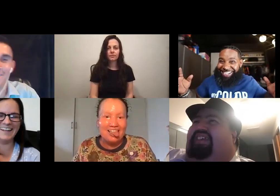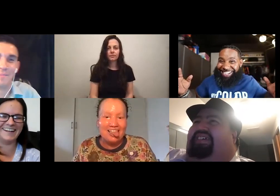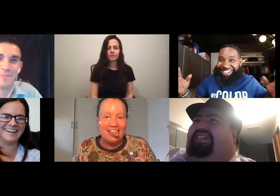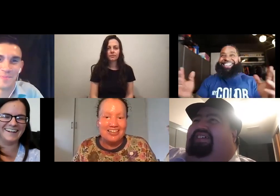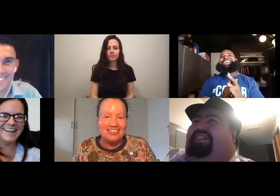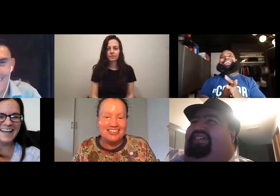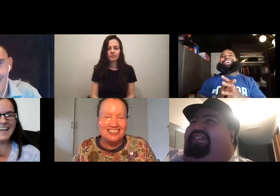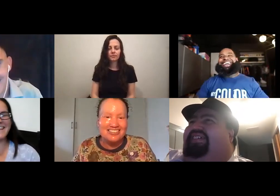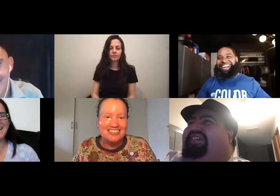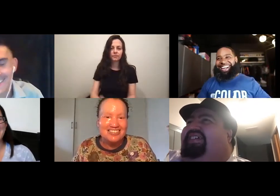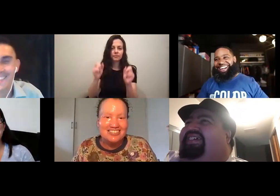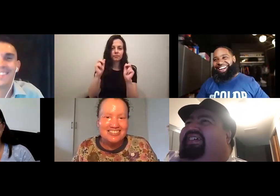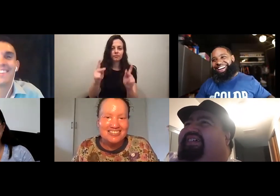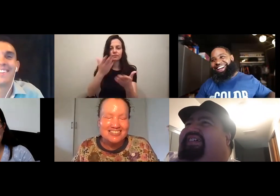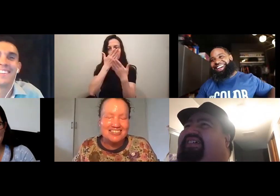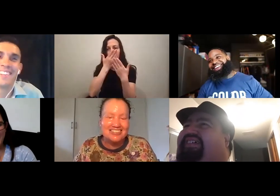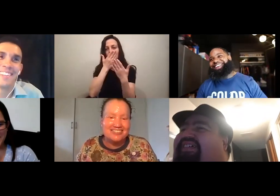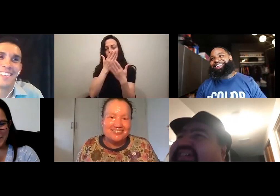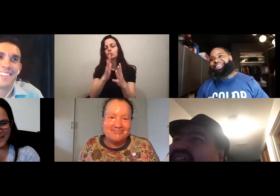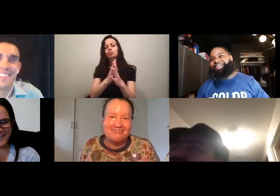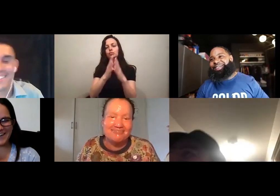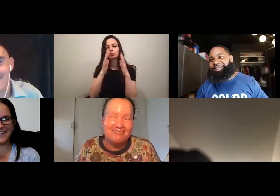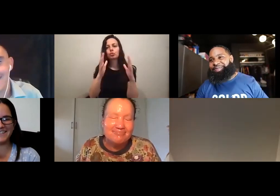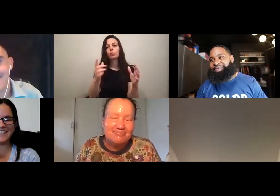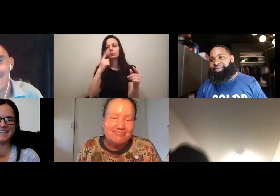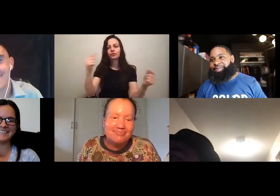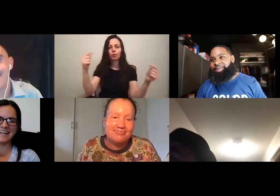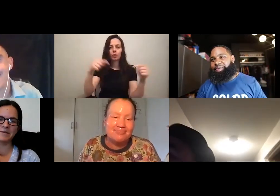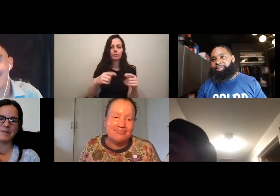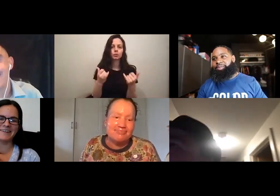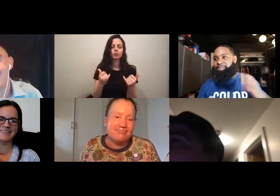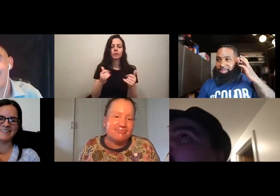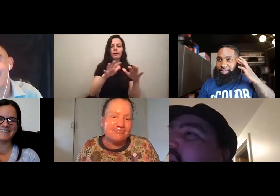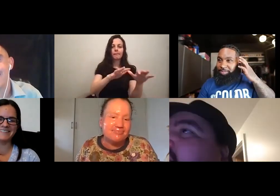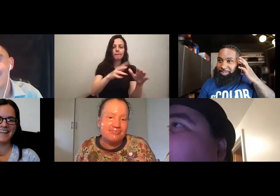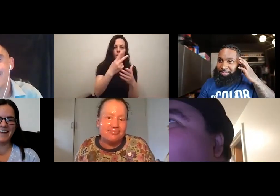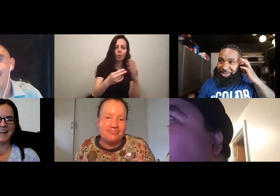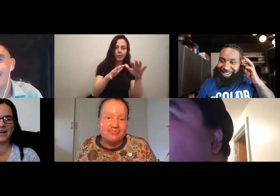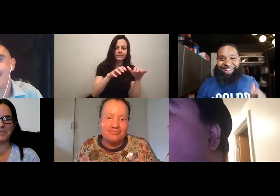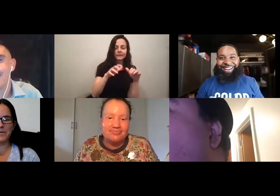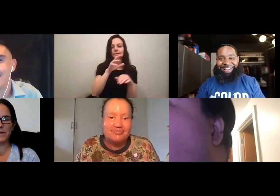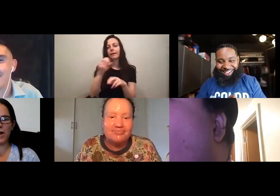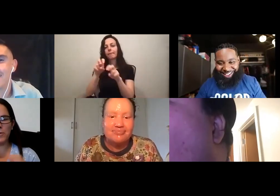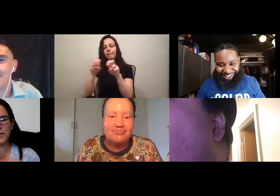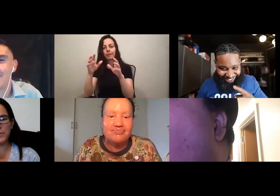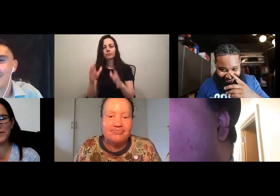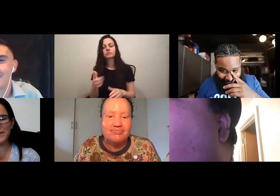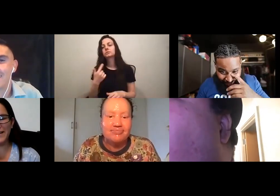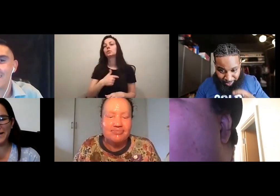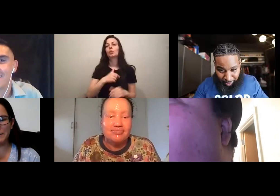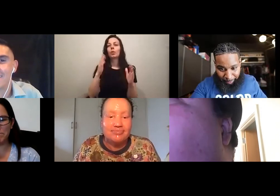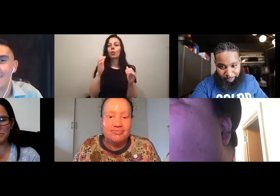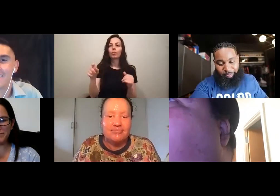Okay. Thank you all so much for being here, attendees and panelists. We hope you